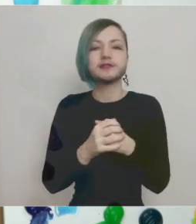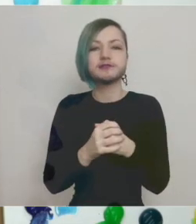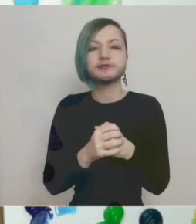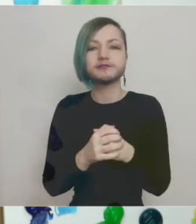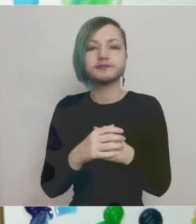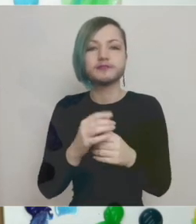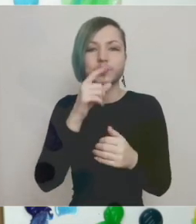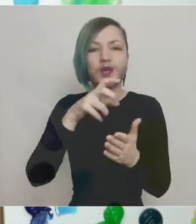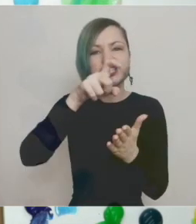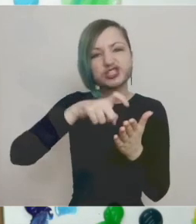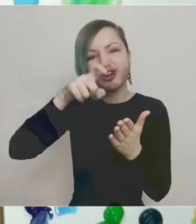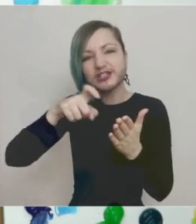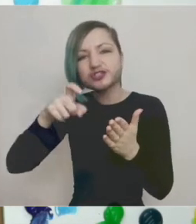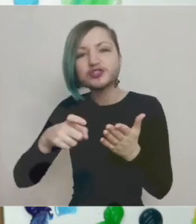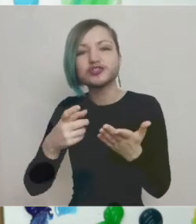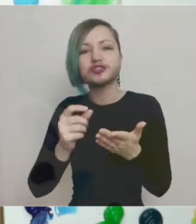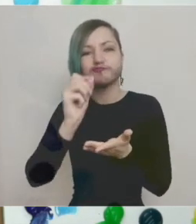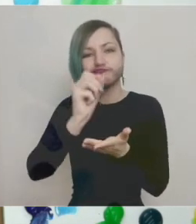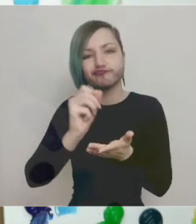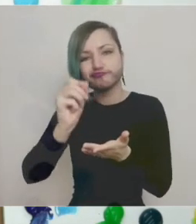of scratching back into it.